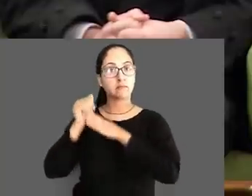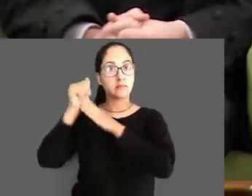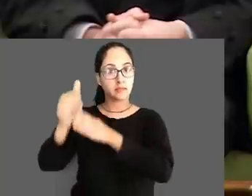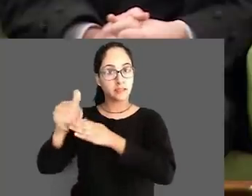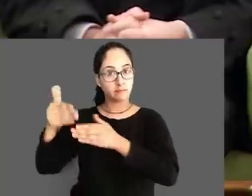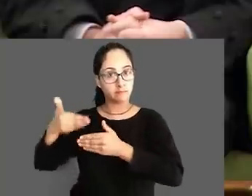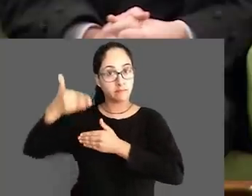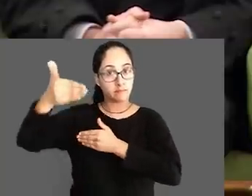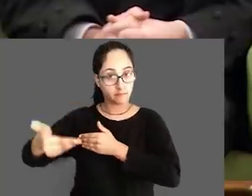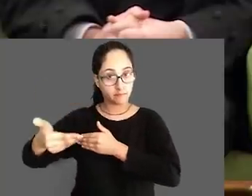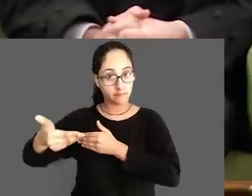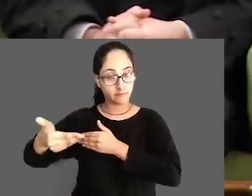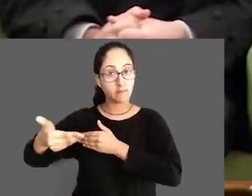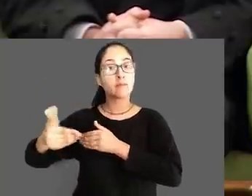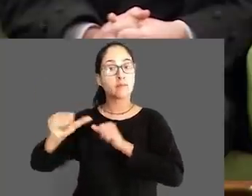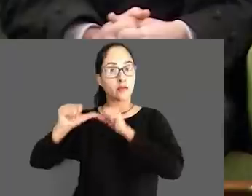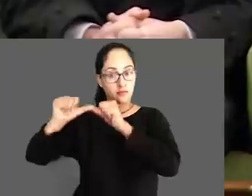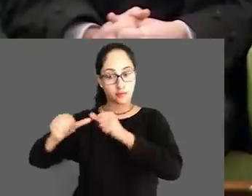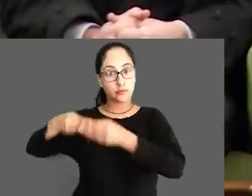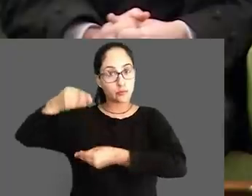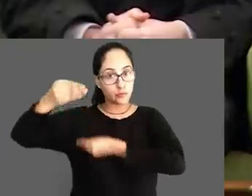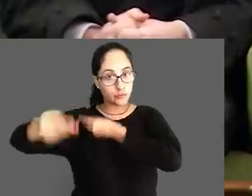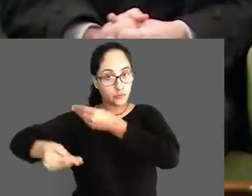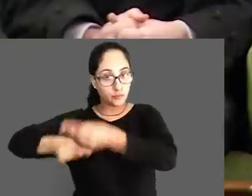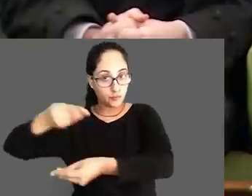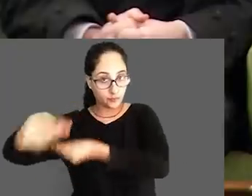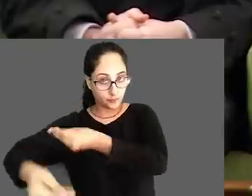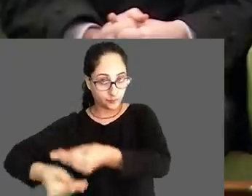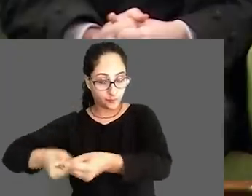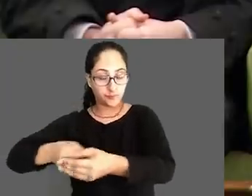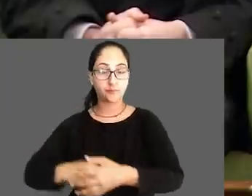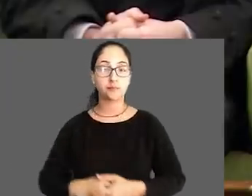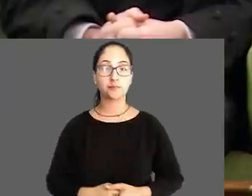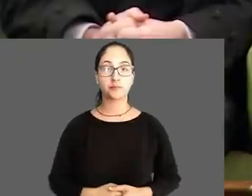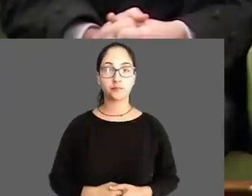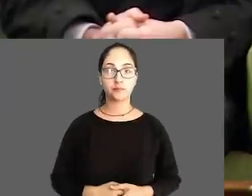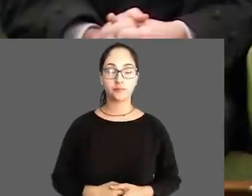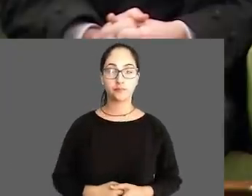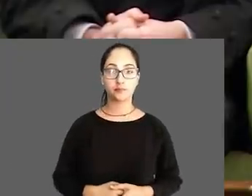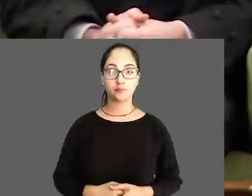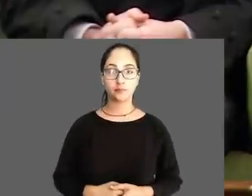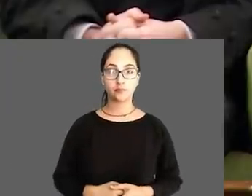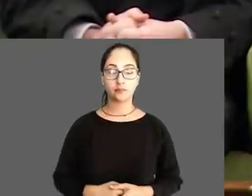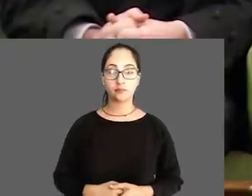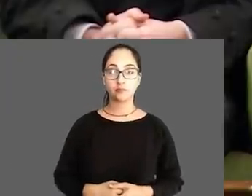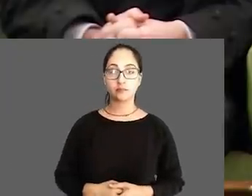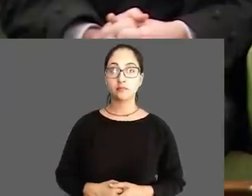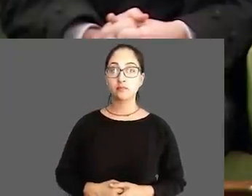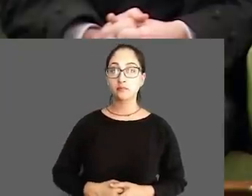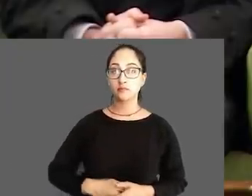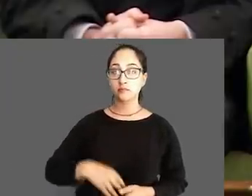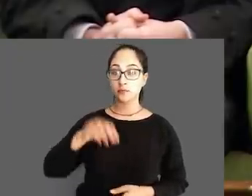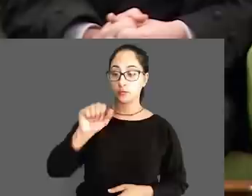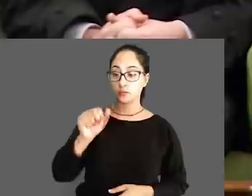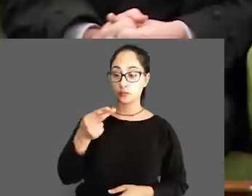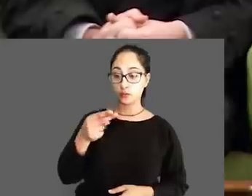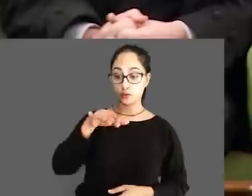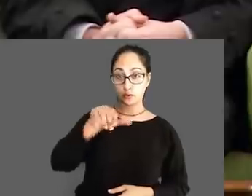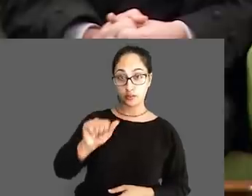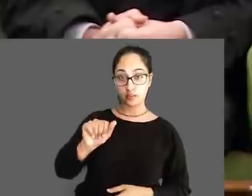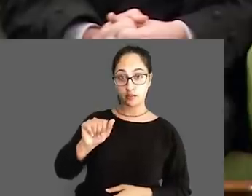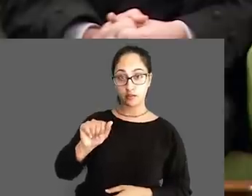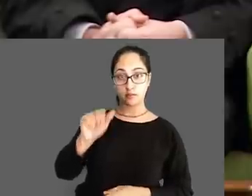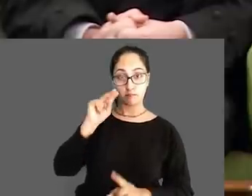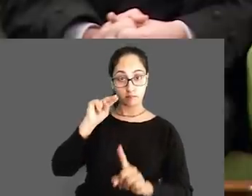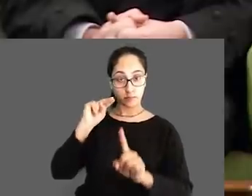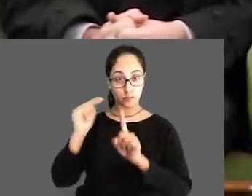up. But the question of rightful leadership remains central. In time, the